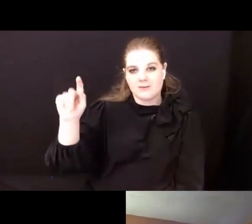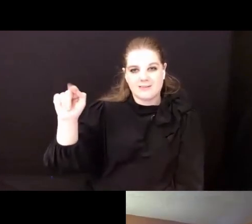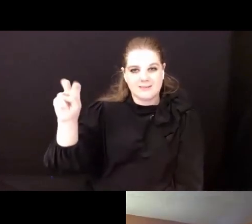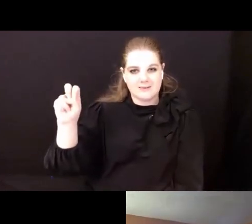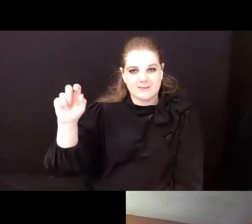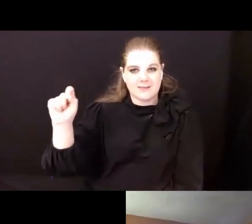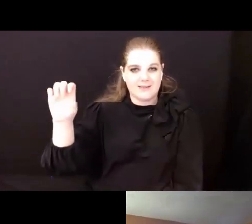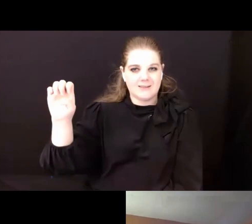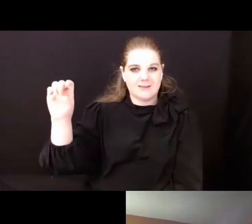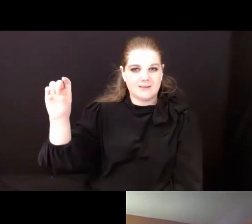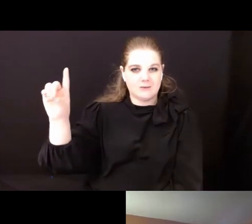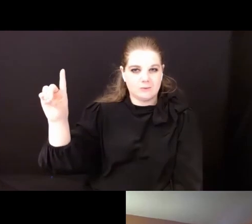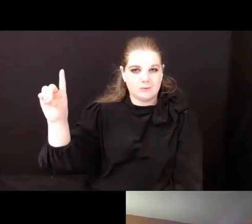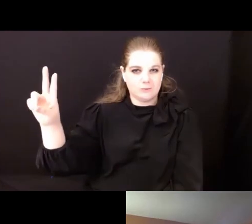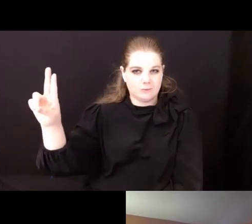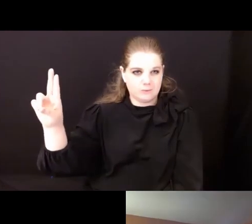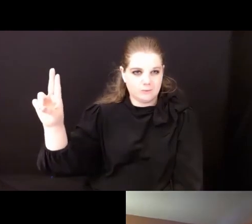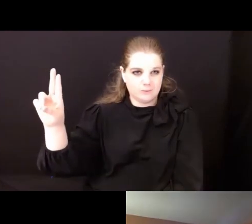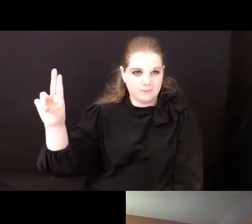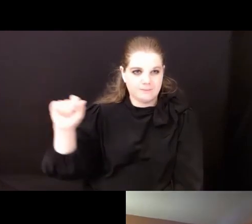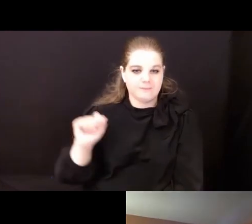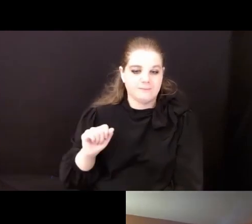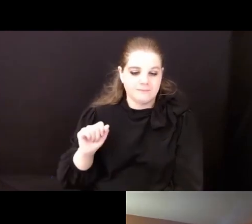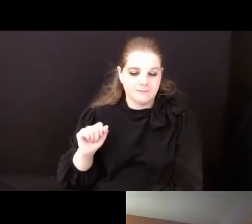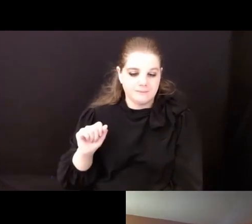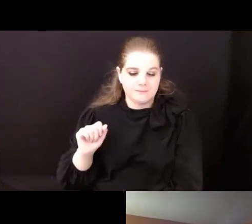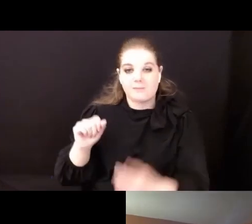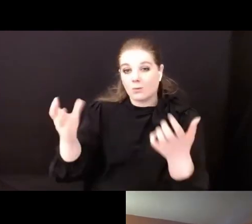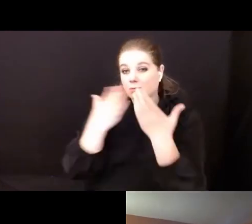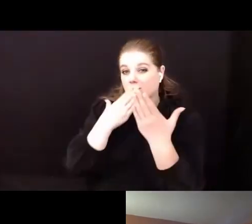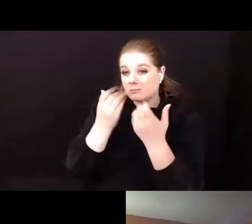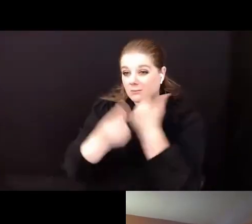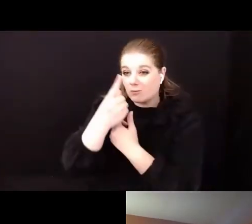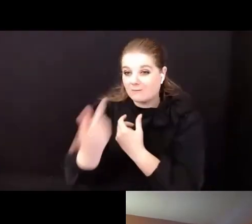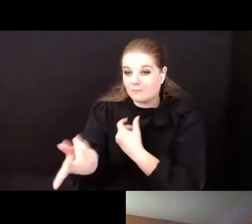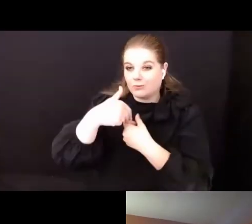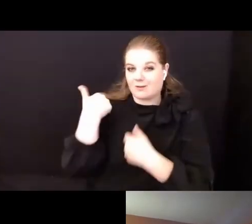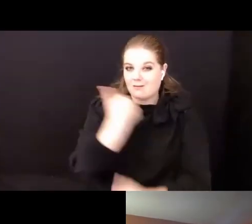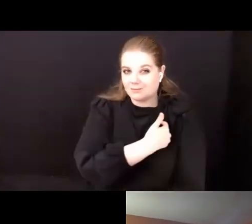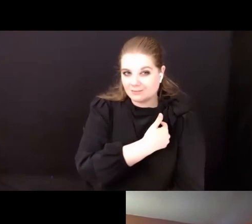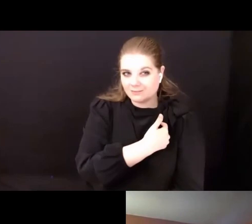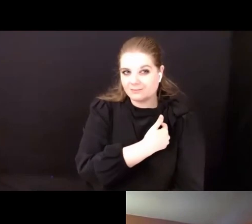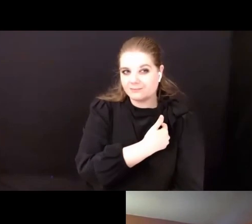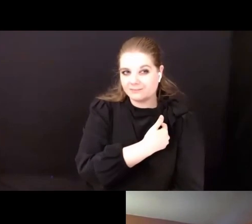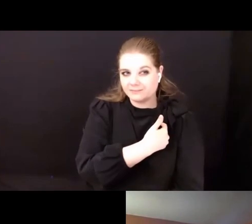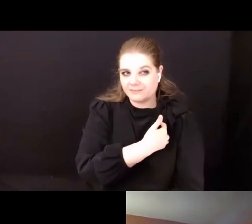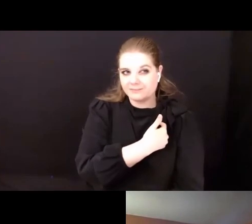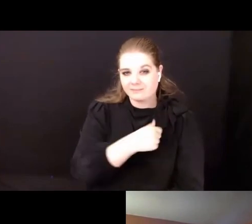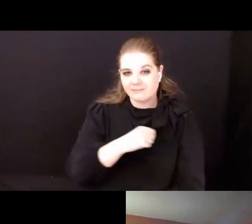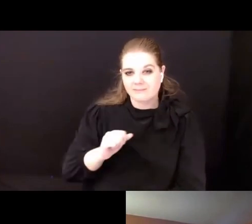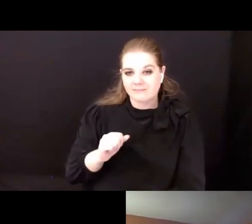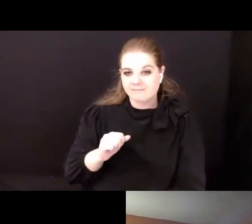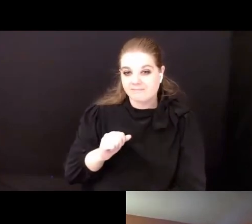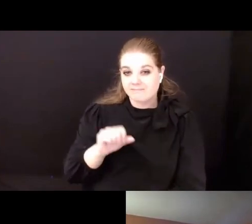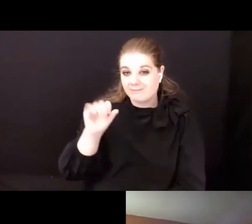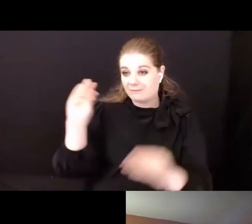rce@stcloudstate.edu. And so I'd like to thank everyone for being here. And if there's no